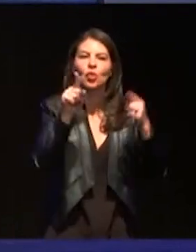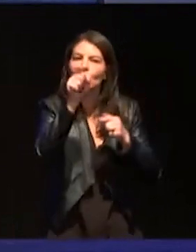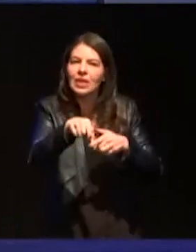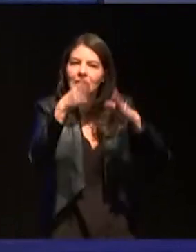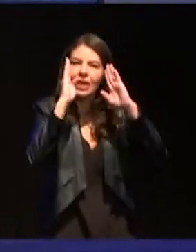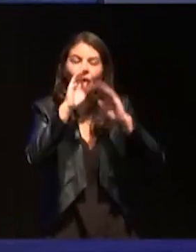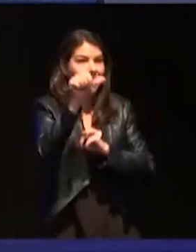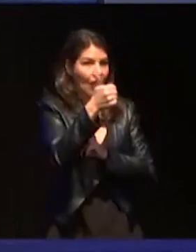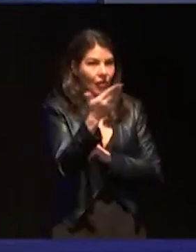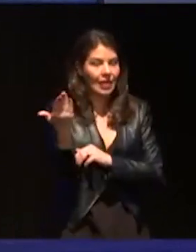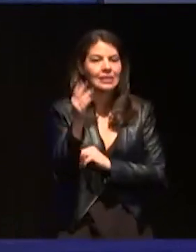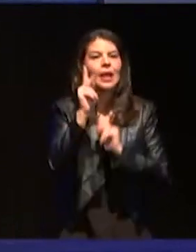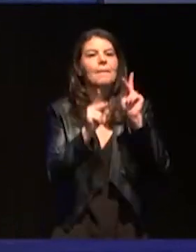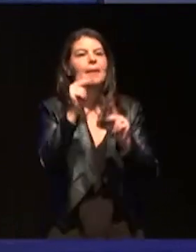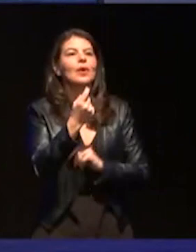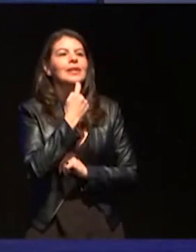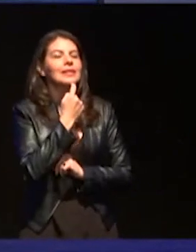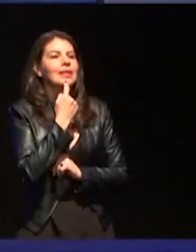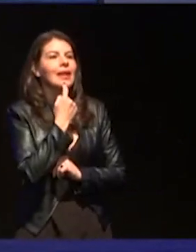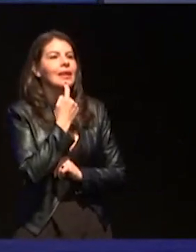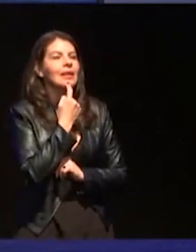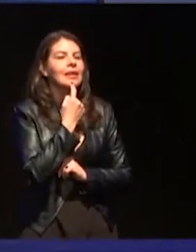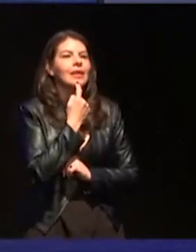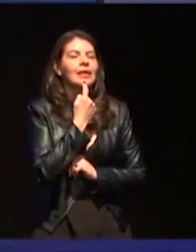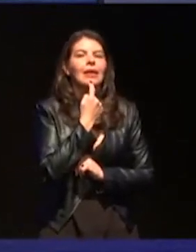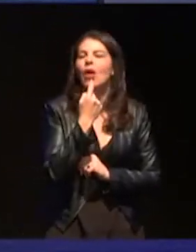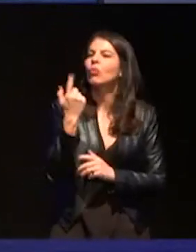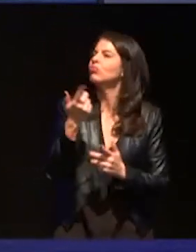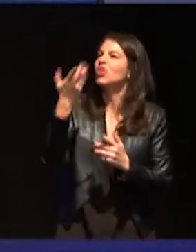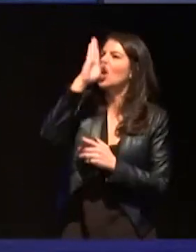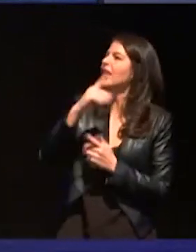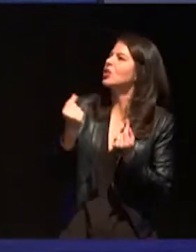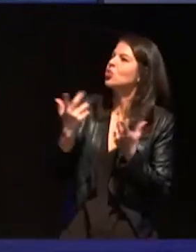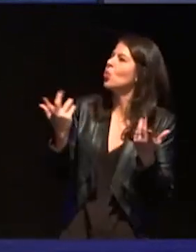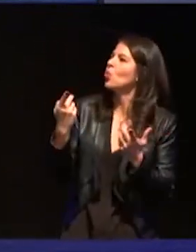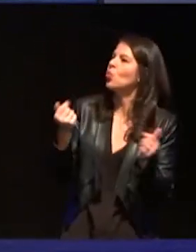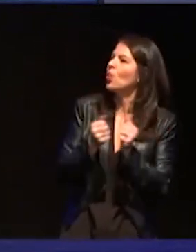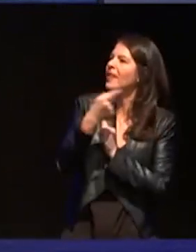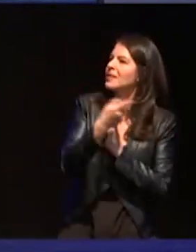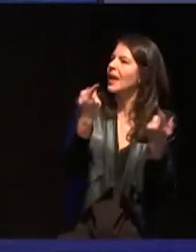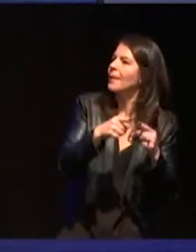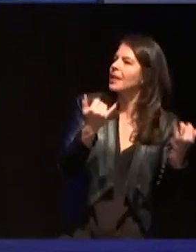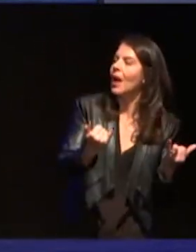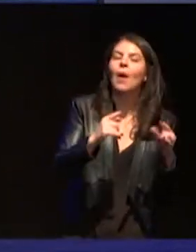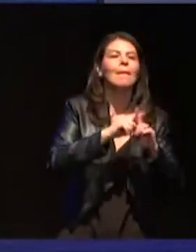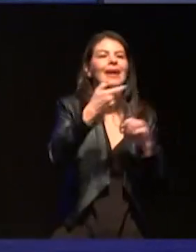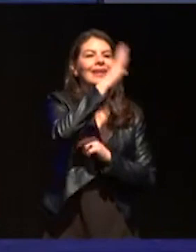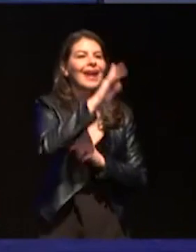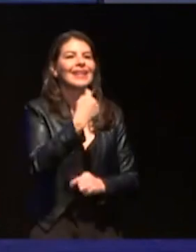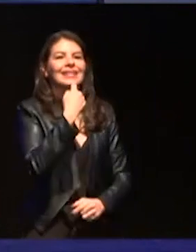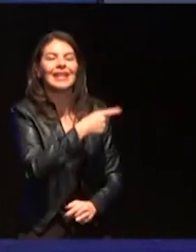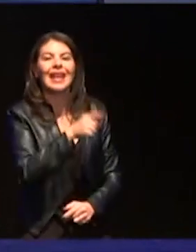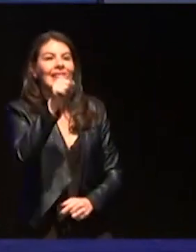other thing is, people say, you know, what's God going to do about this? The presence of the living God in you is